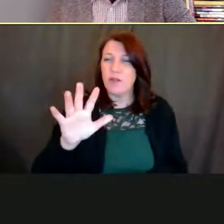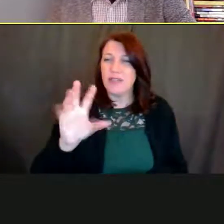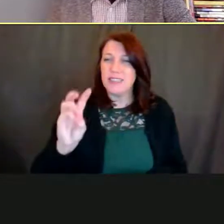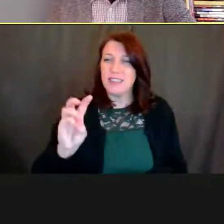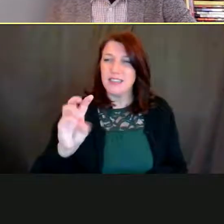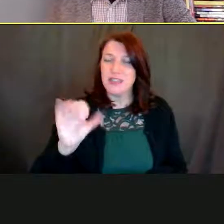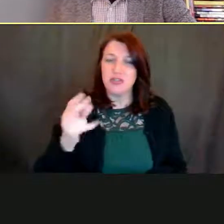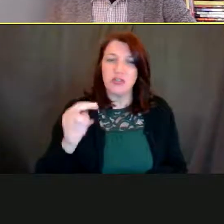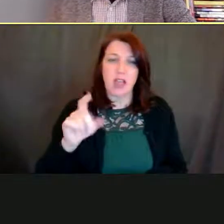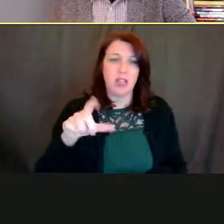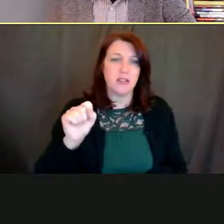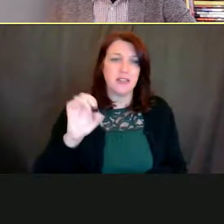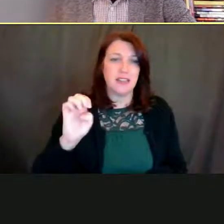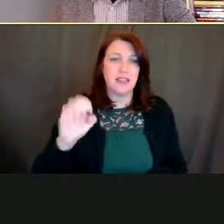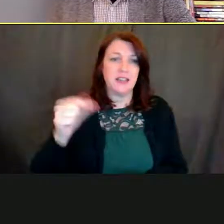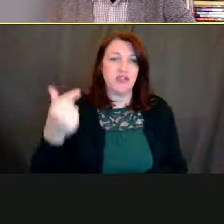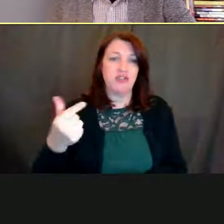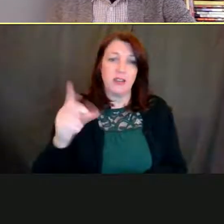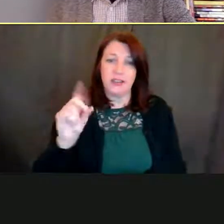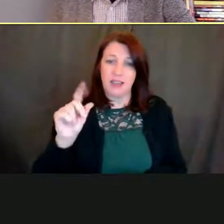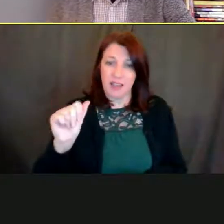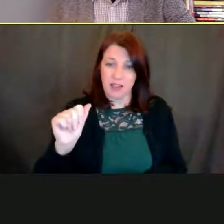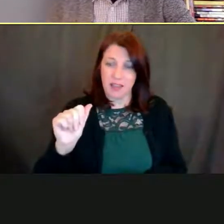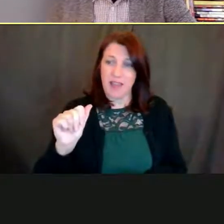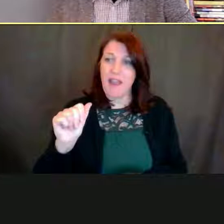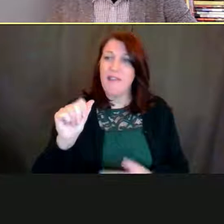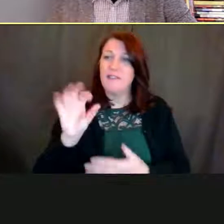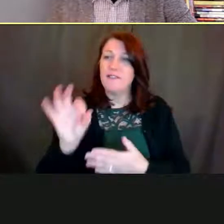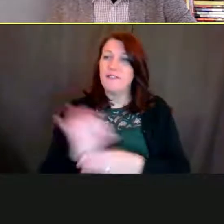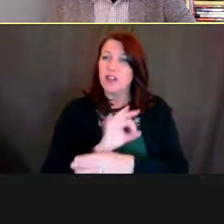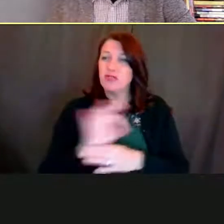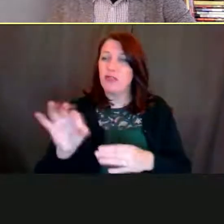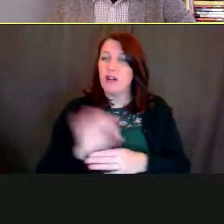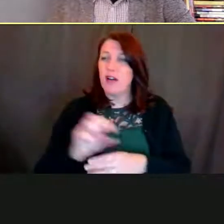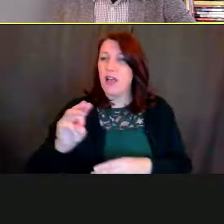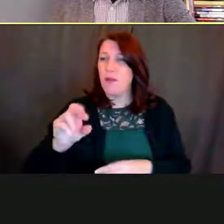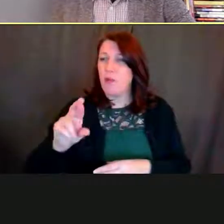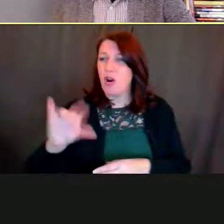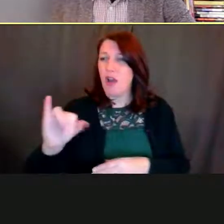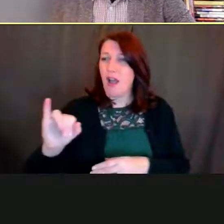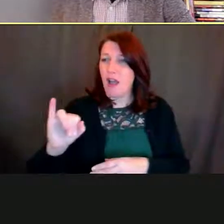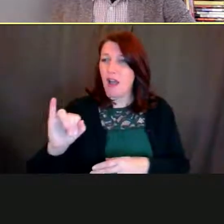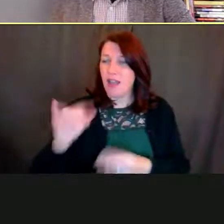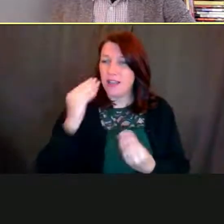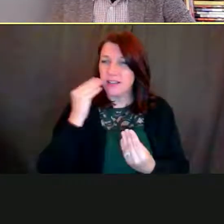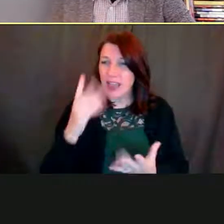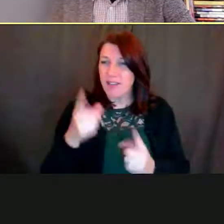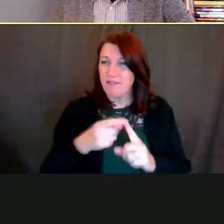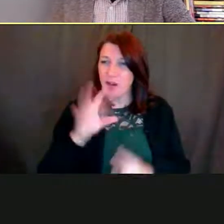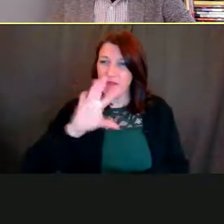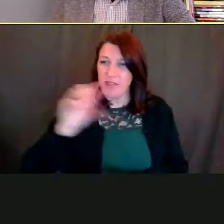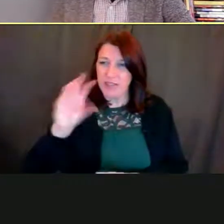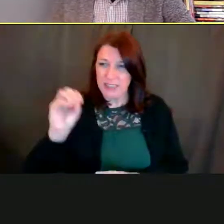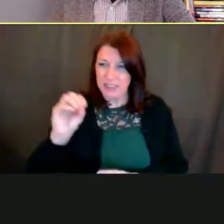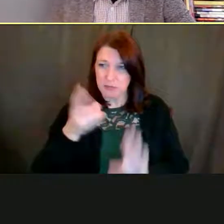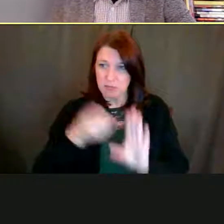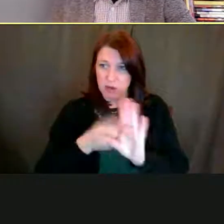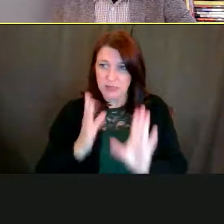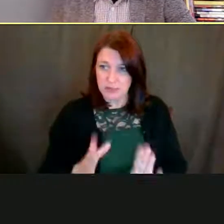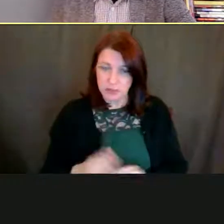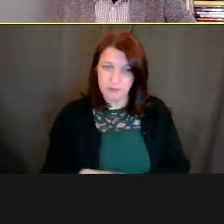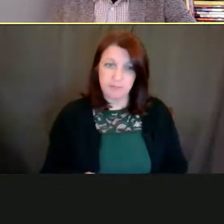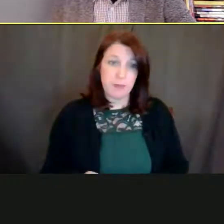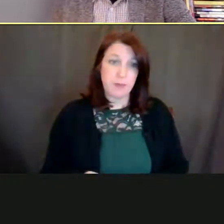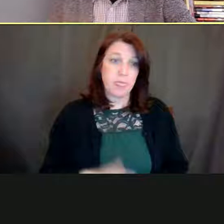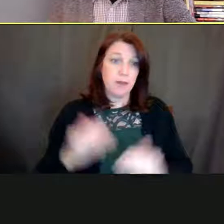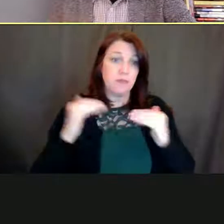channel EEG data and functional MRI images from 50 participants. There should also be a description of